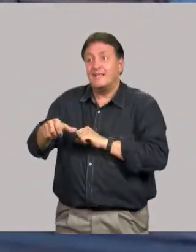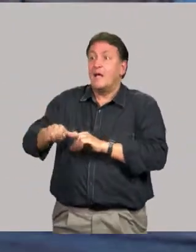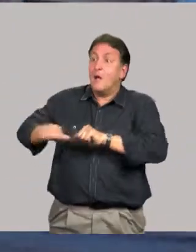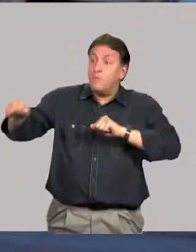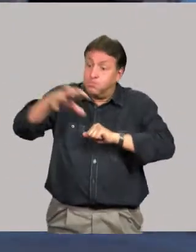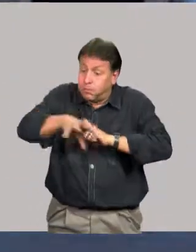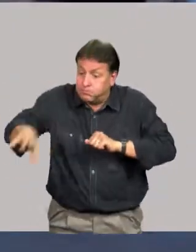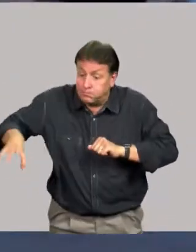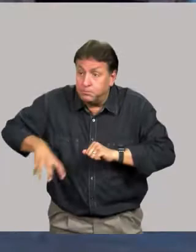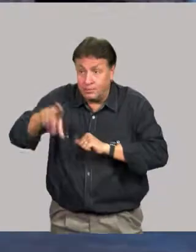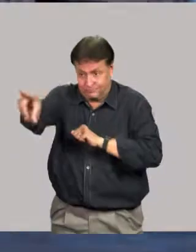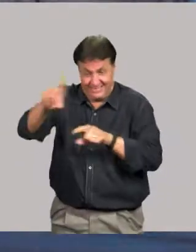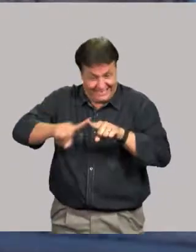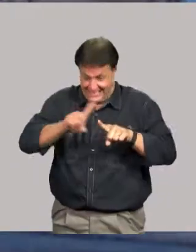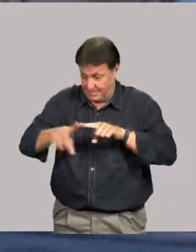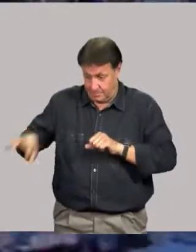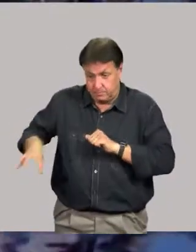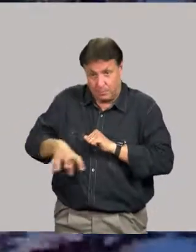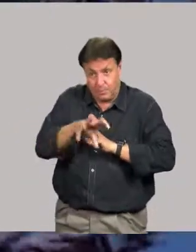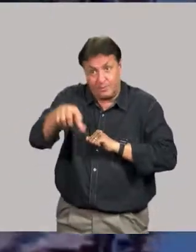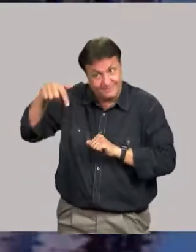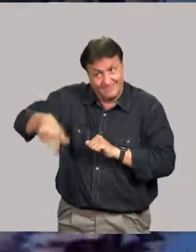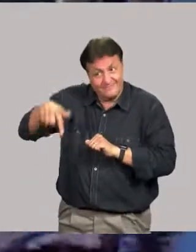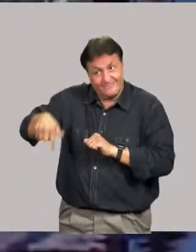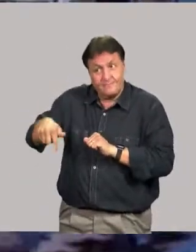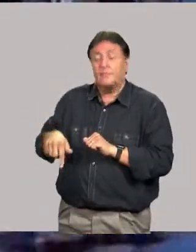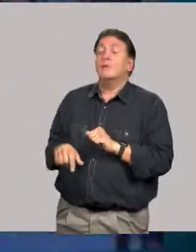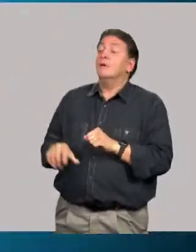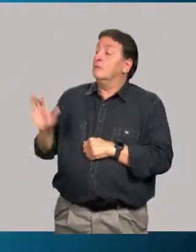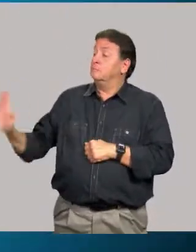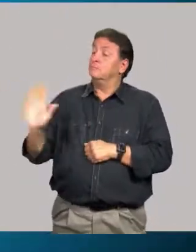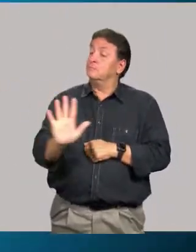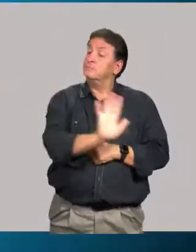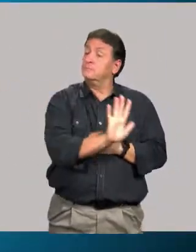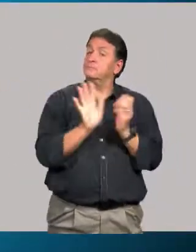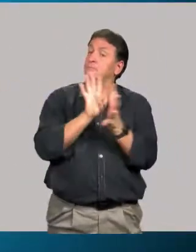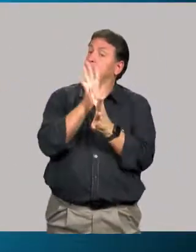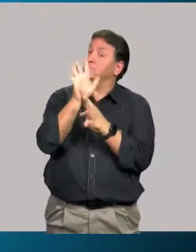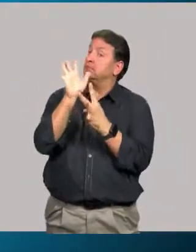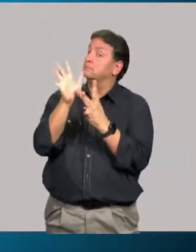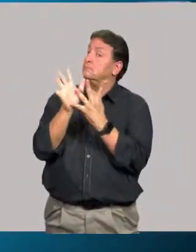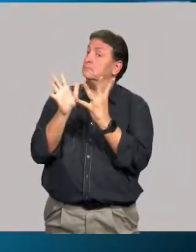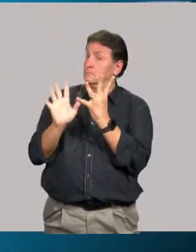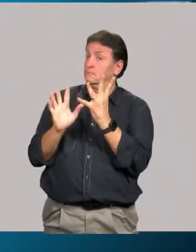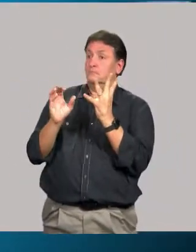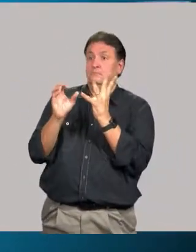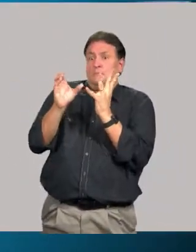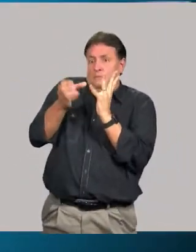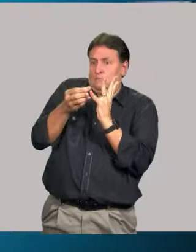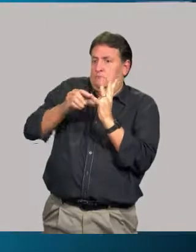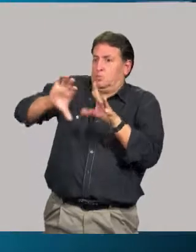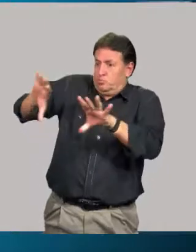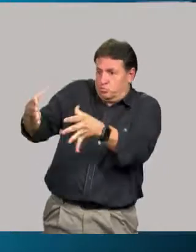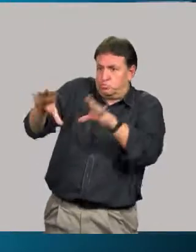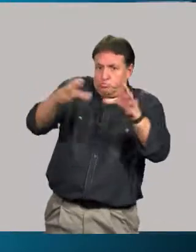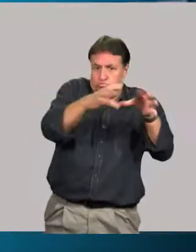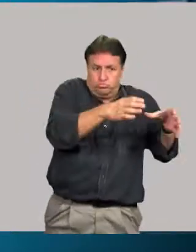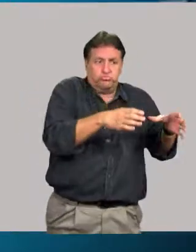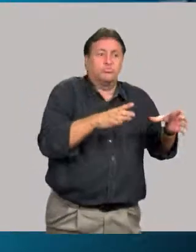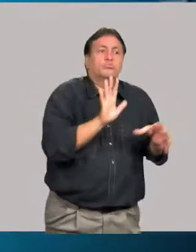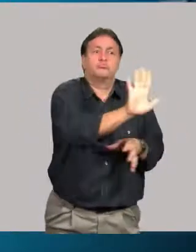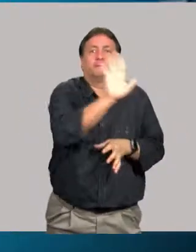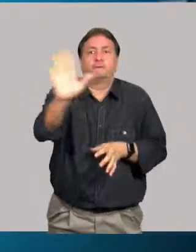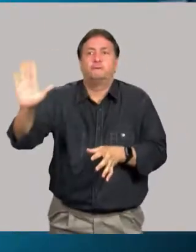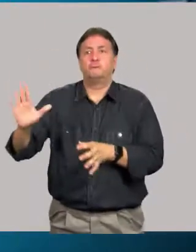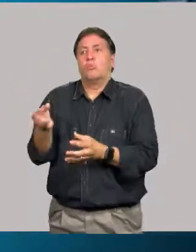zone. Most people will shelter in place. You and your loved ones should put together an emergency preparedness kit.